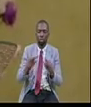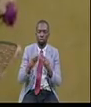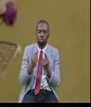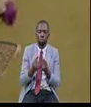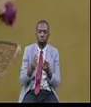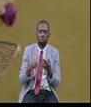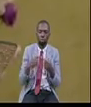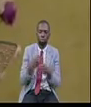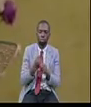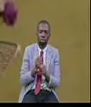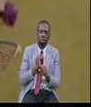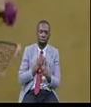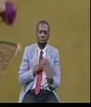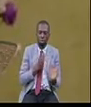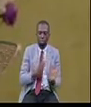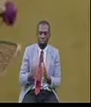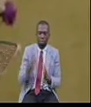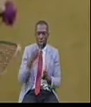Crusade.